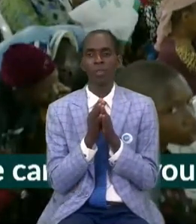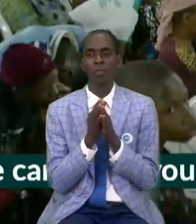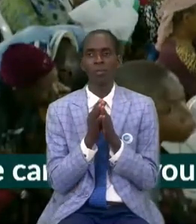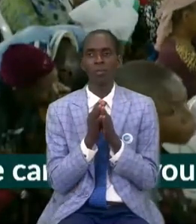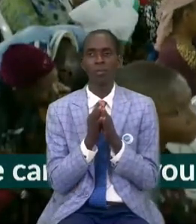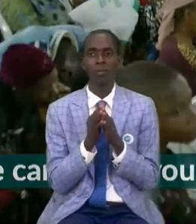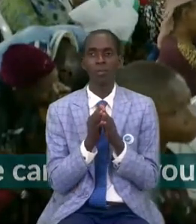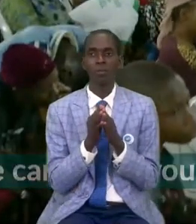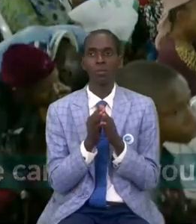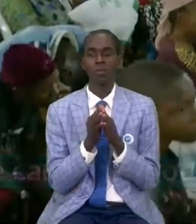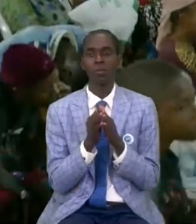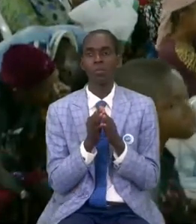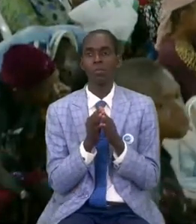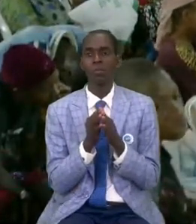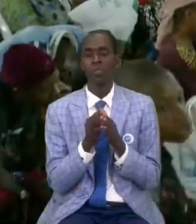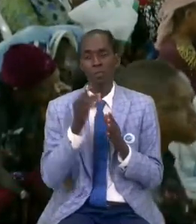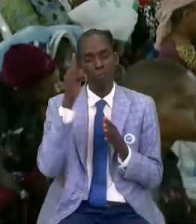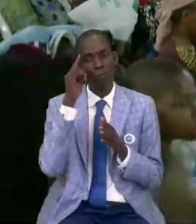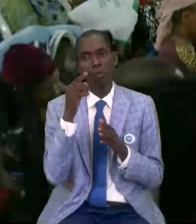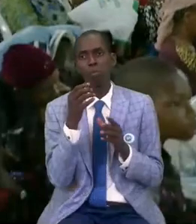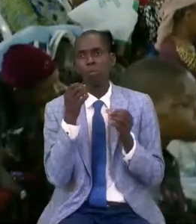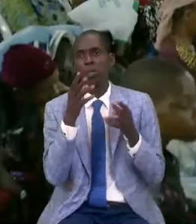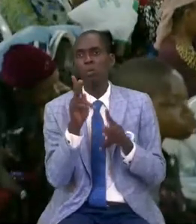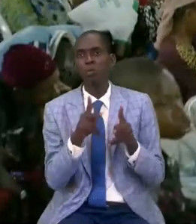my left, if you are true, indicate.